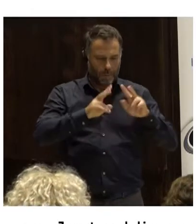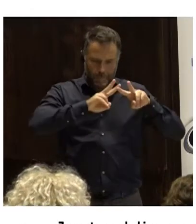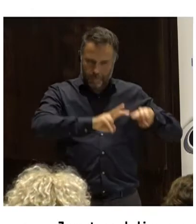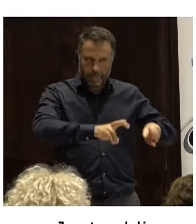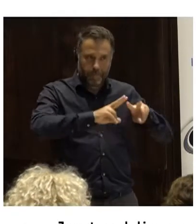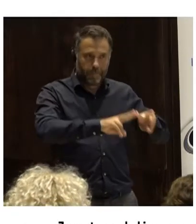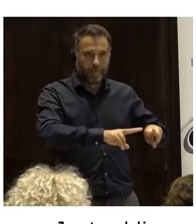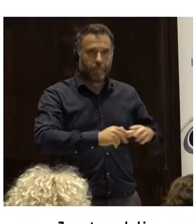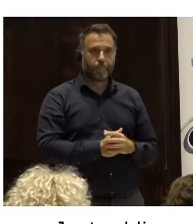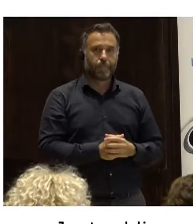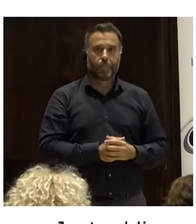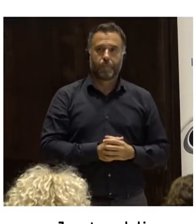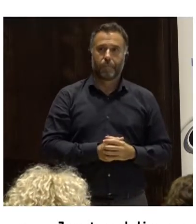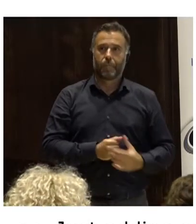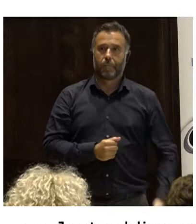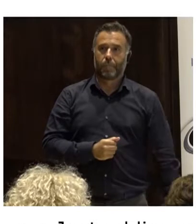independent mobility